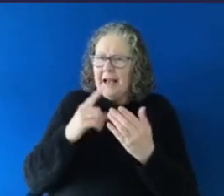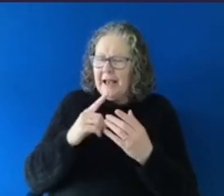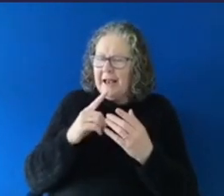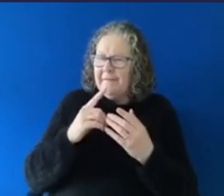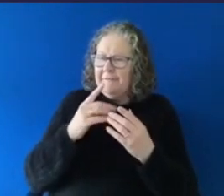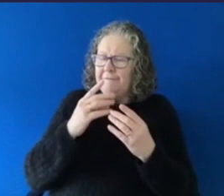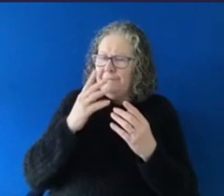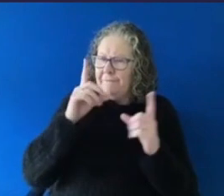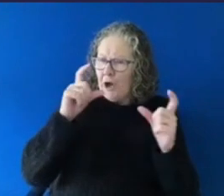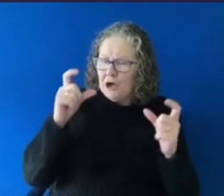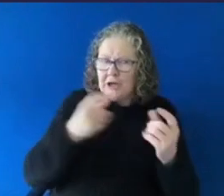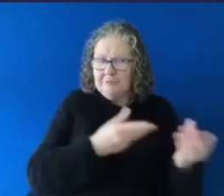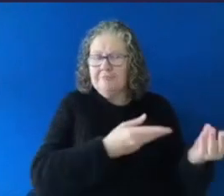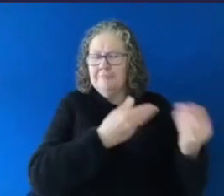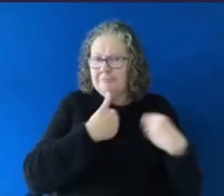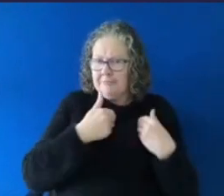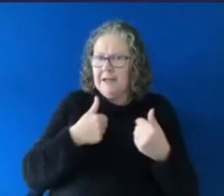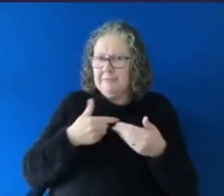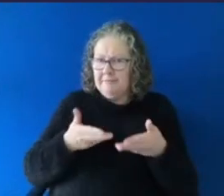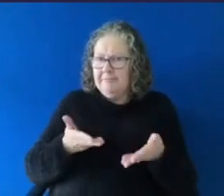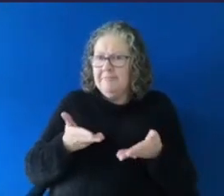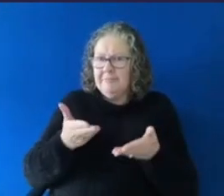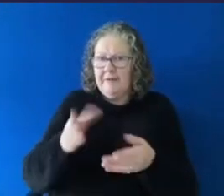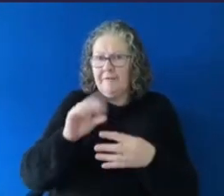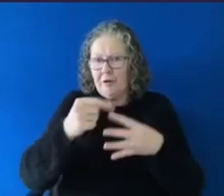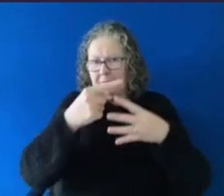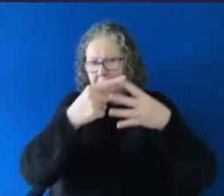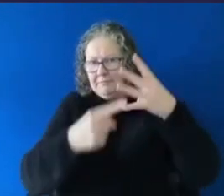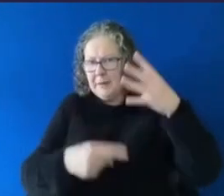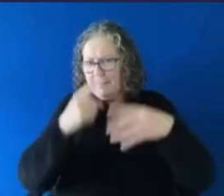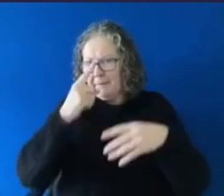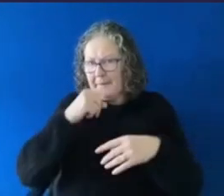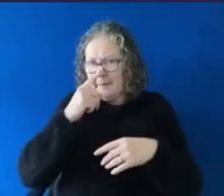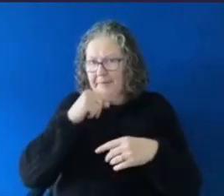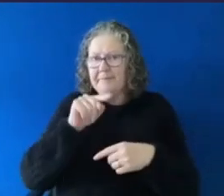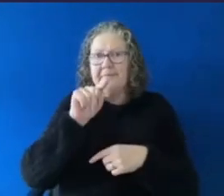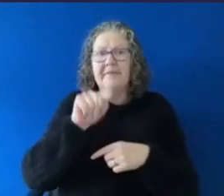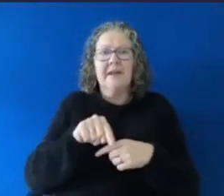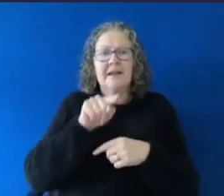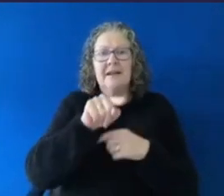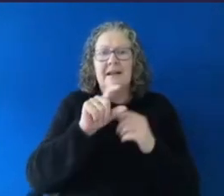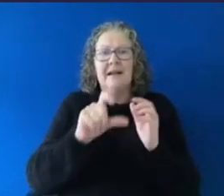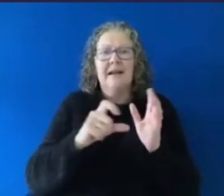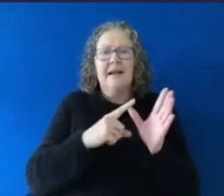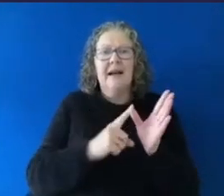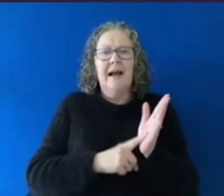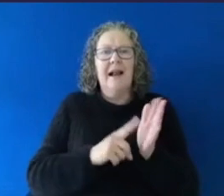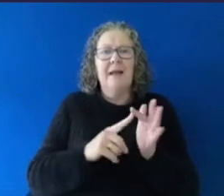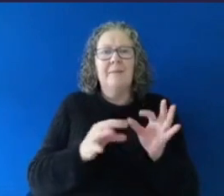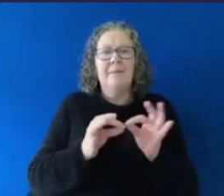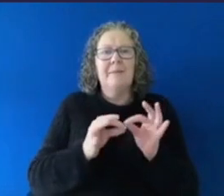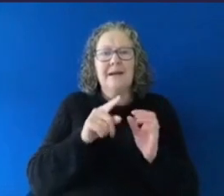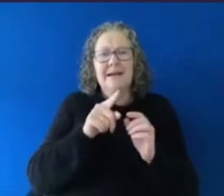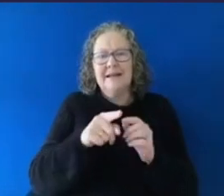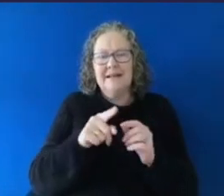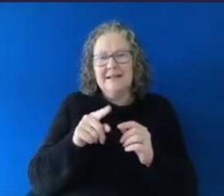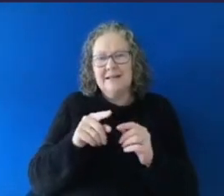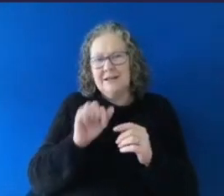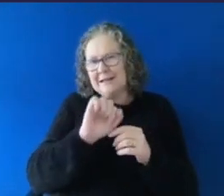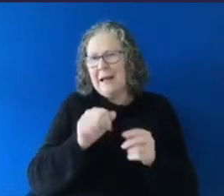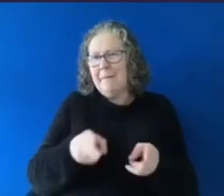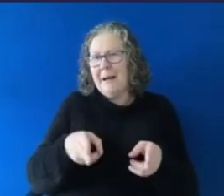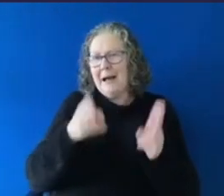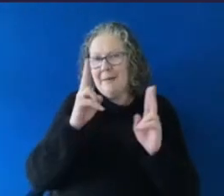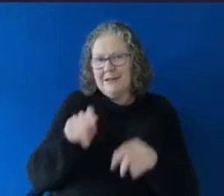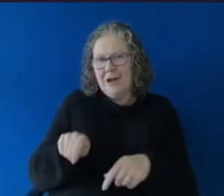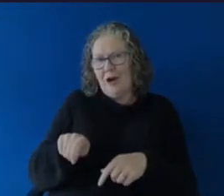gracefully allowed to provide by the list of people written here. And this is Caleb locking his apartment door in the final